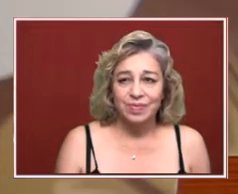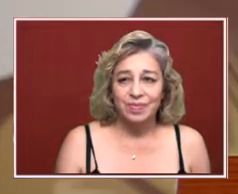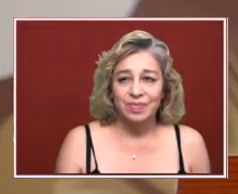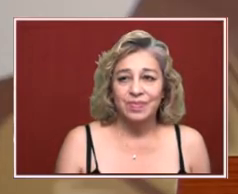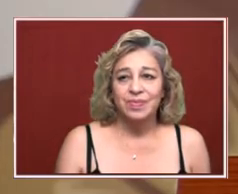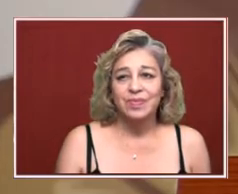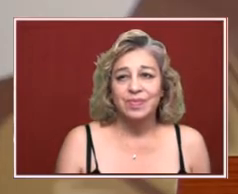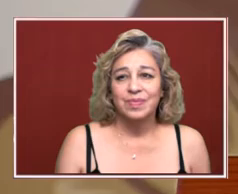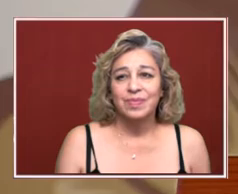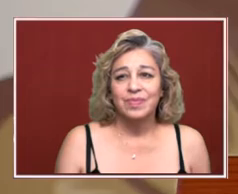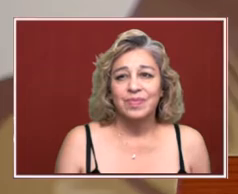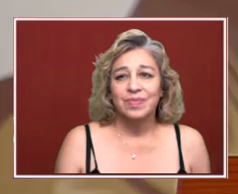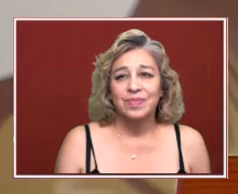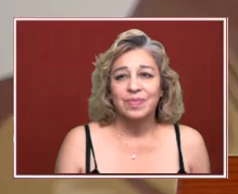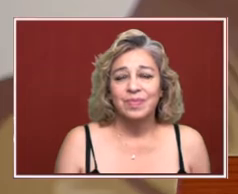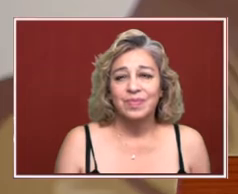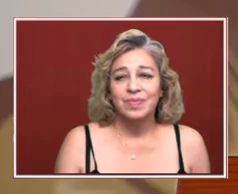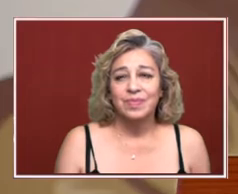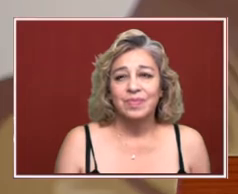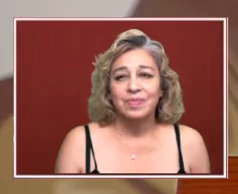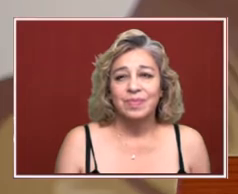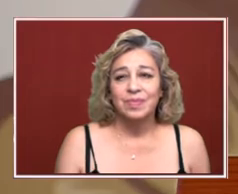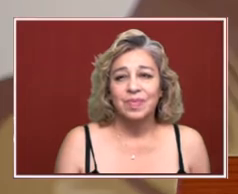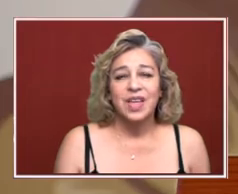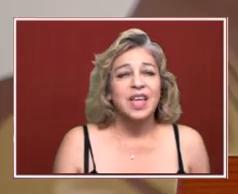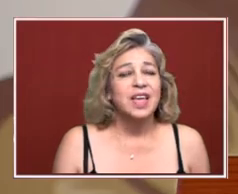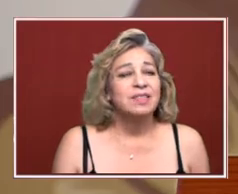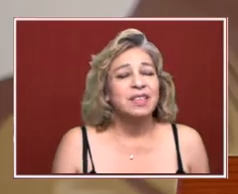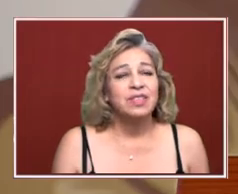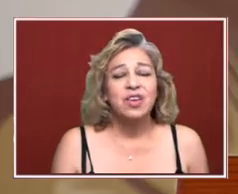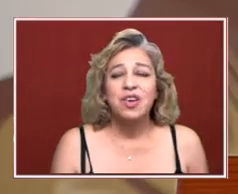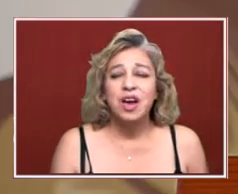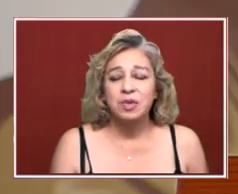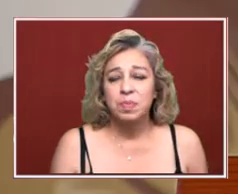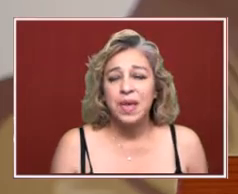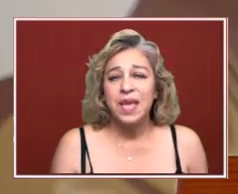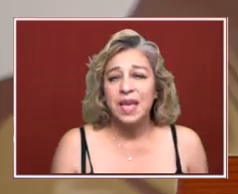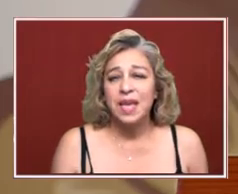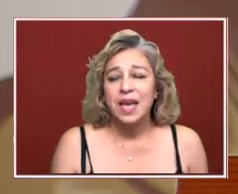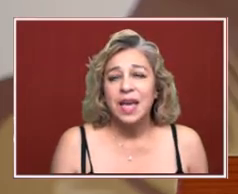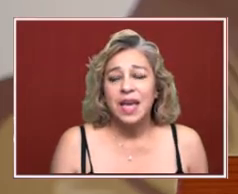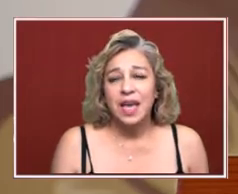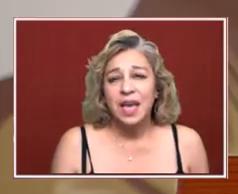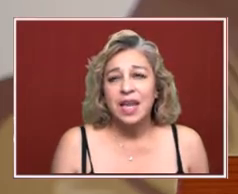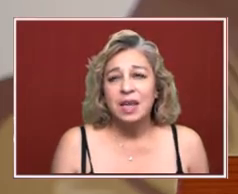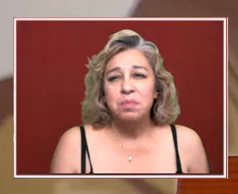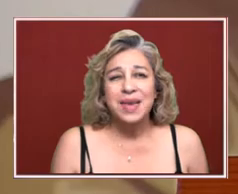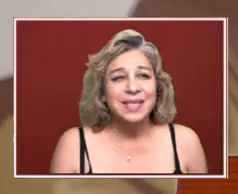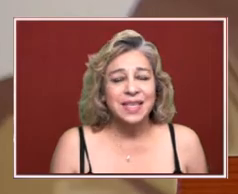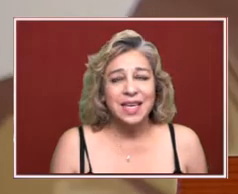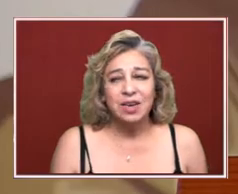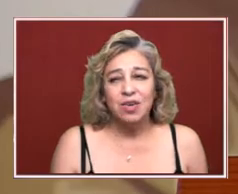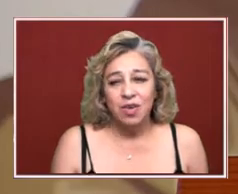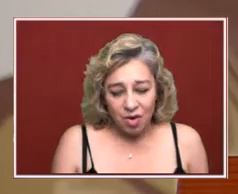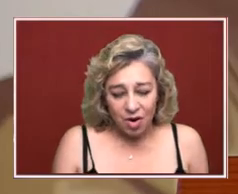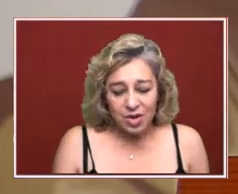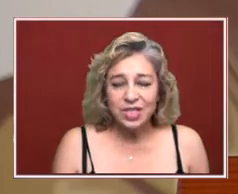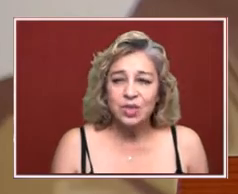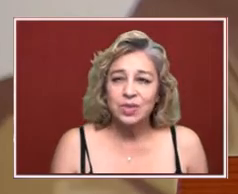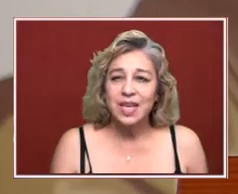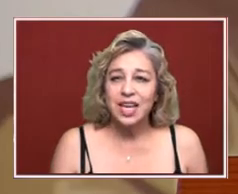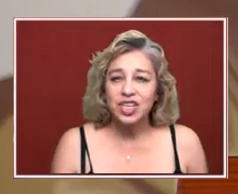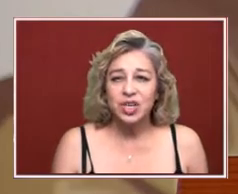no haya asociación delictuosa. That there not be any mixing